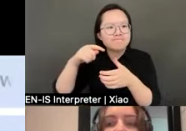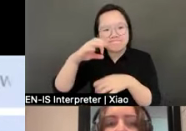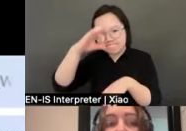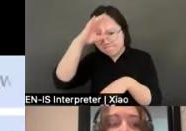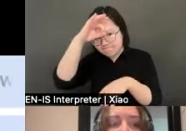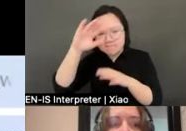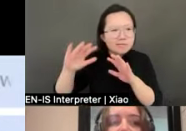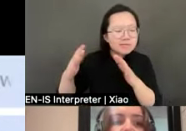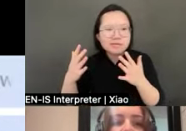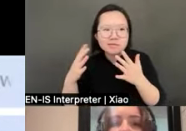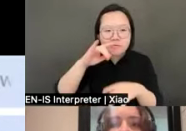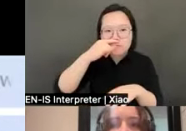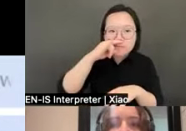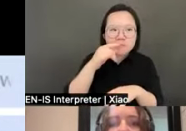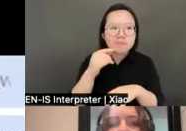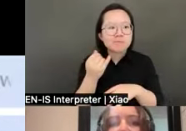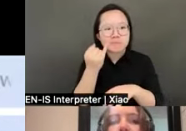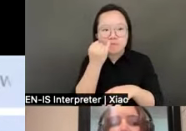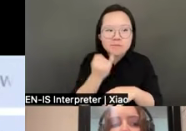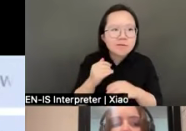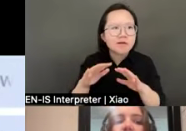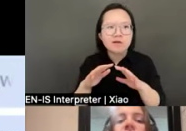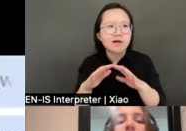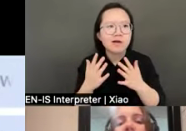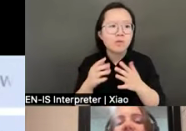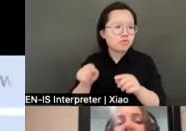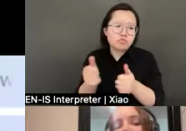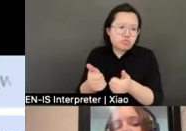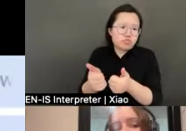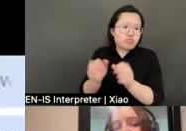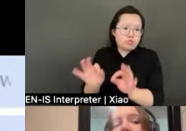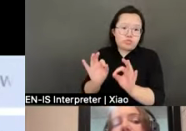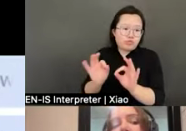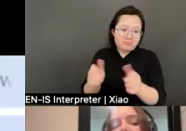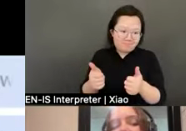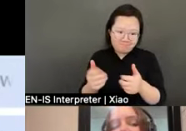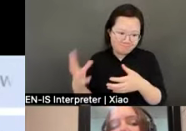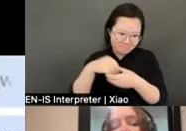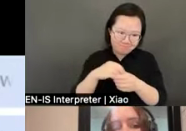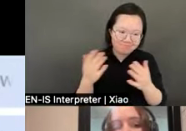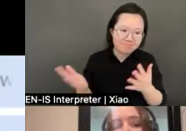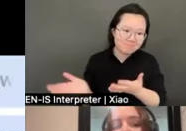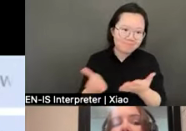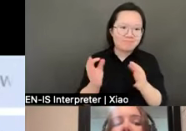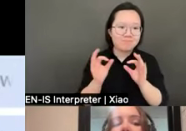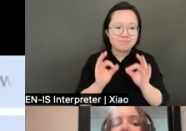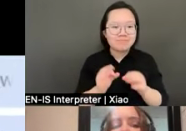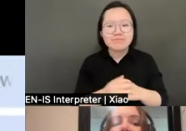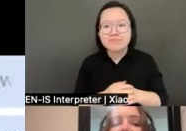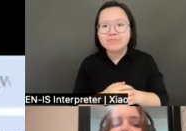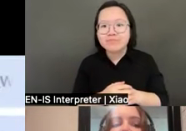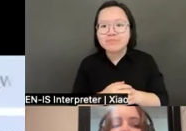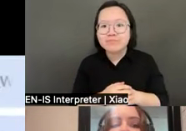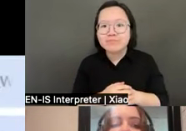be quite young organizations. That's completely fine. We have one requirement, which is that the coordinator